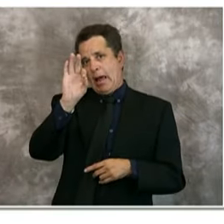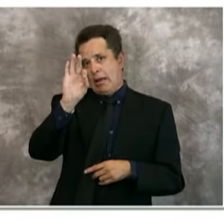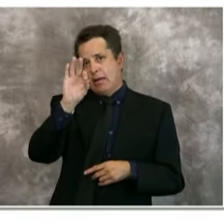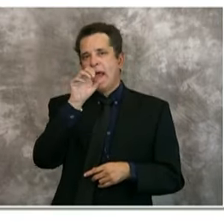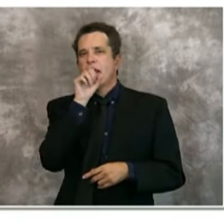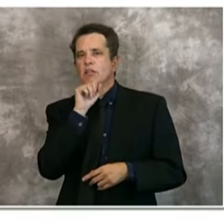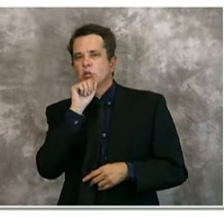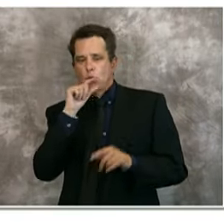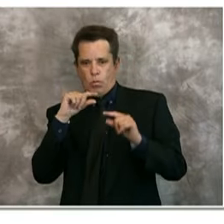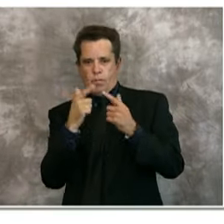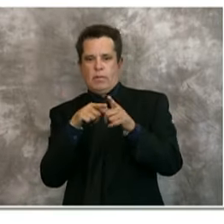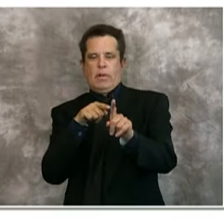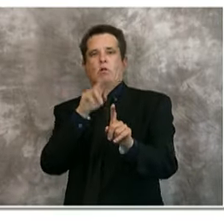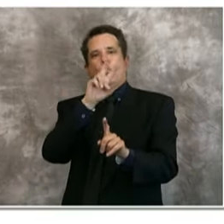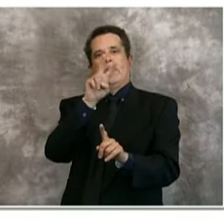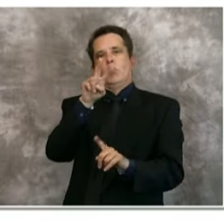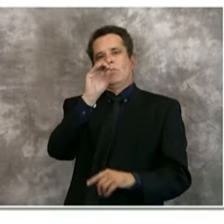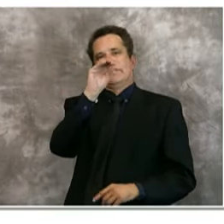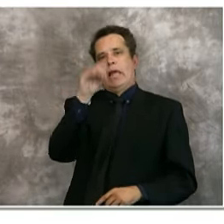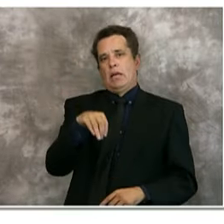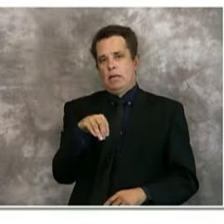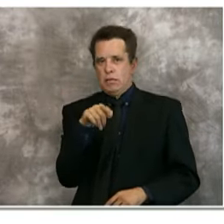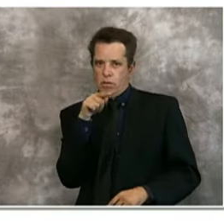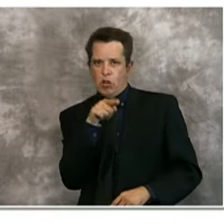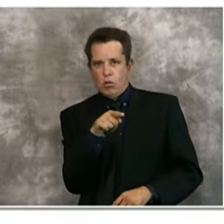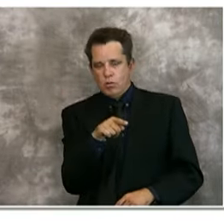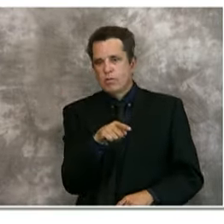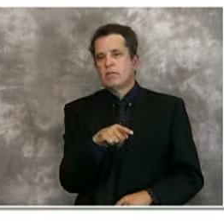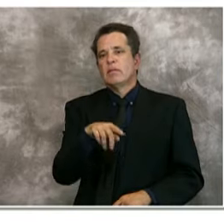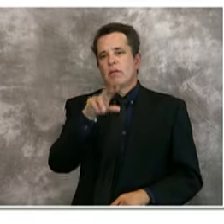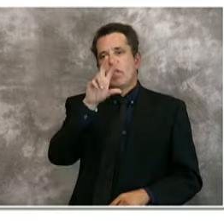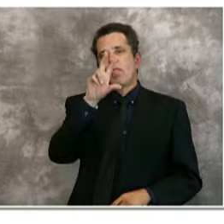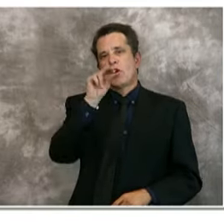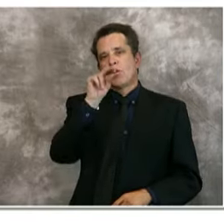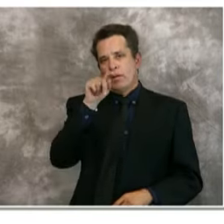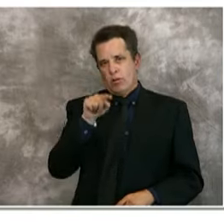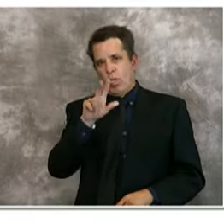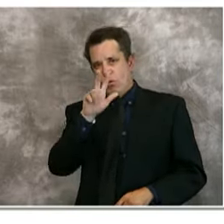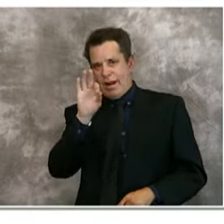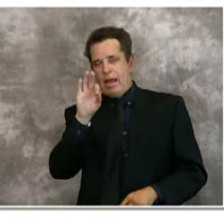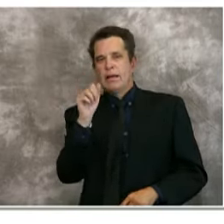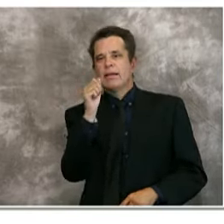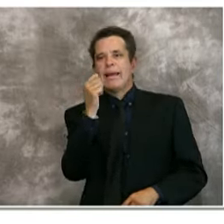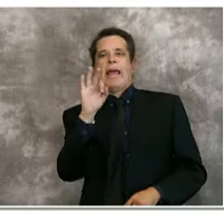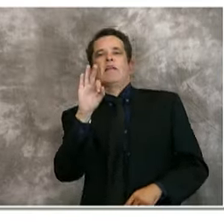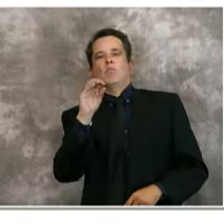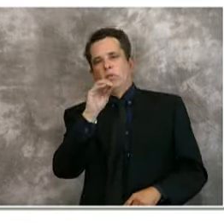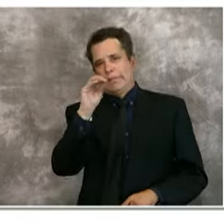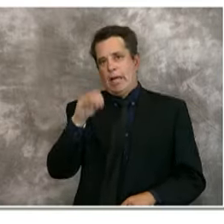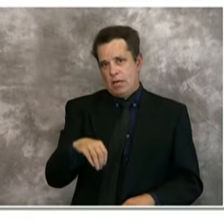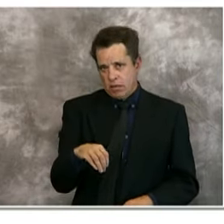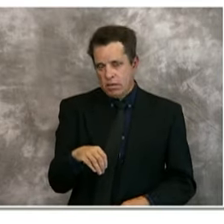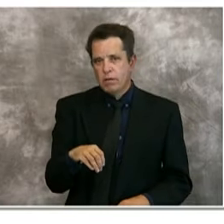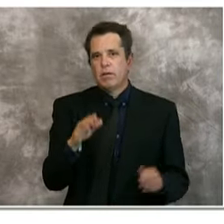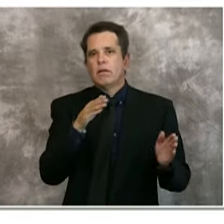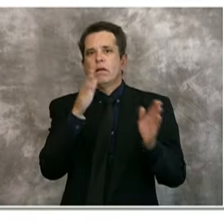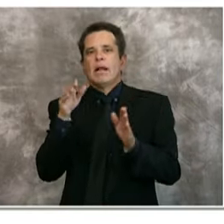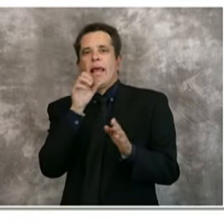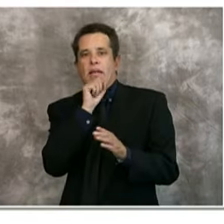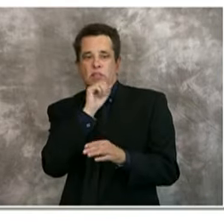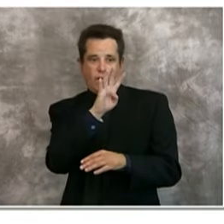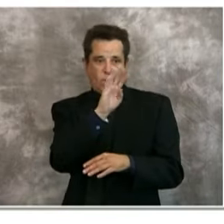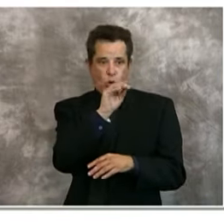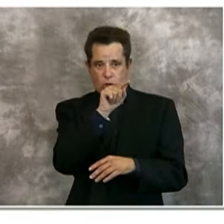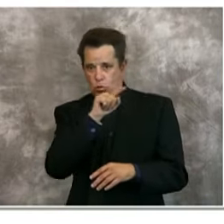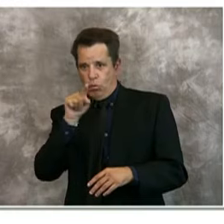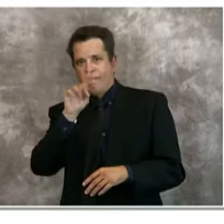group make up 22% of total cases. Ages 30 to 39 make up 19% of total cases, and ages 40